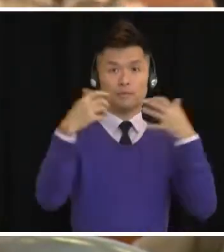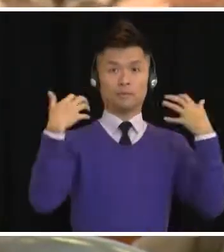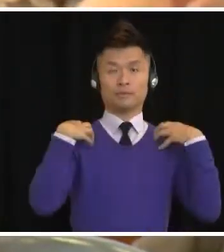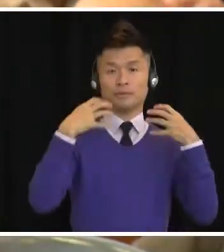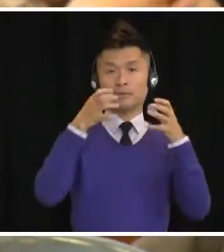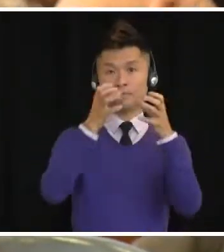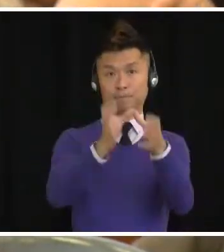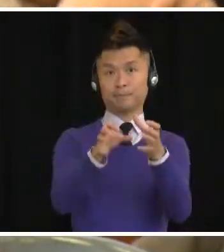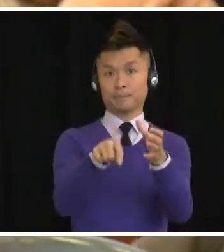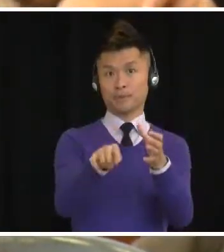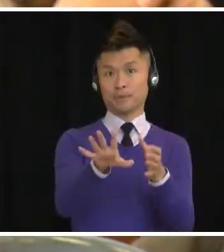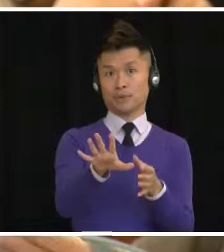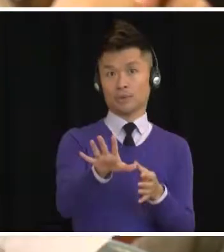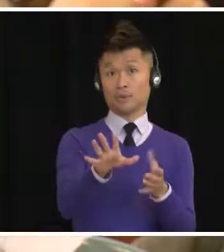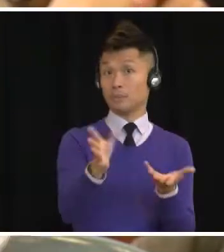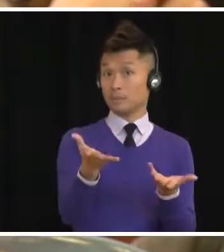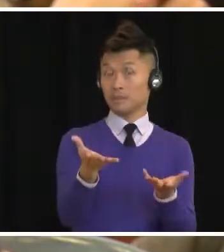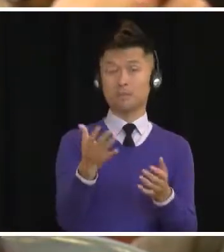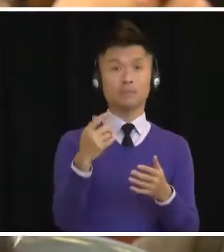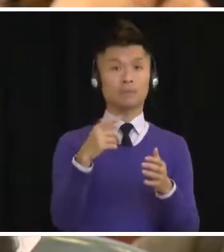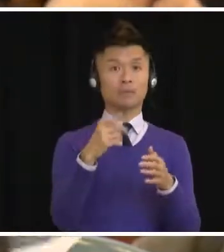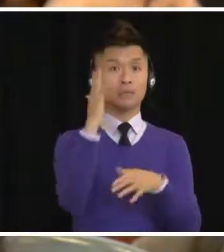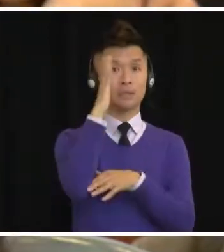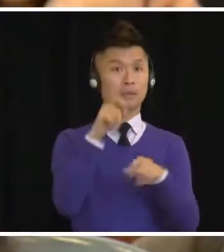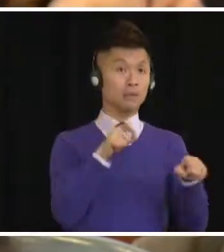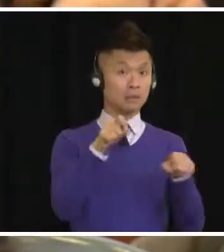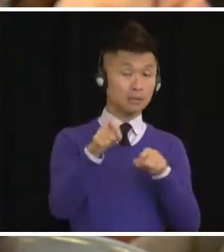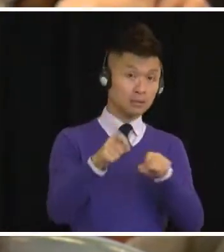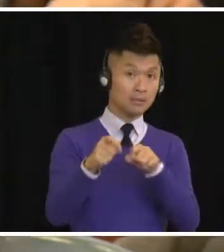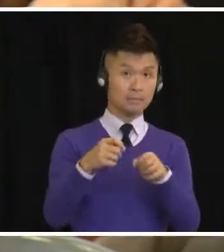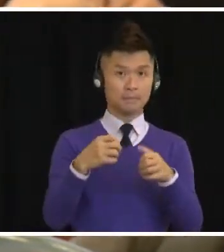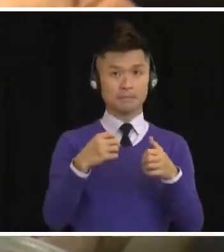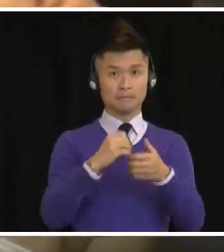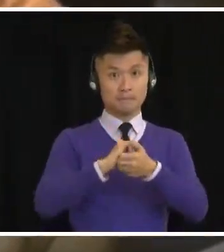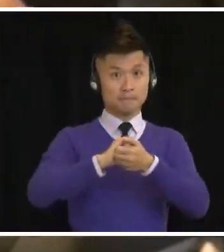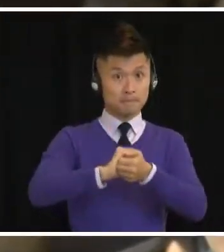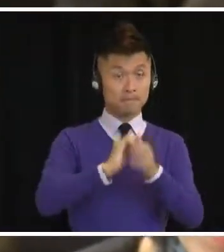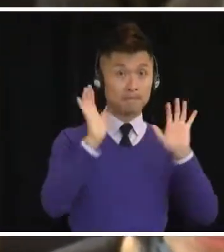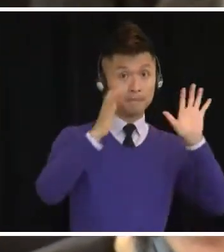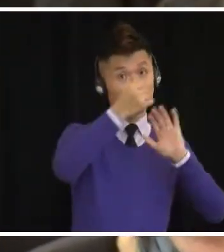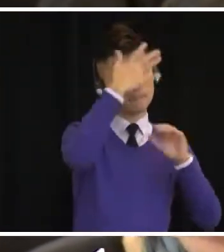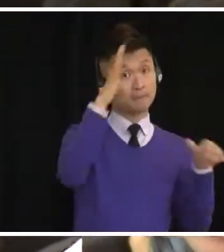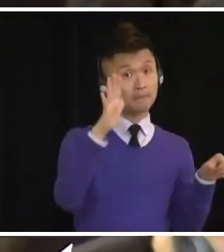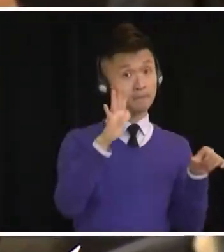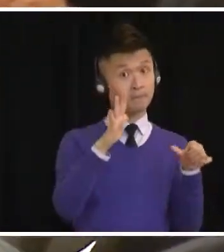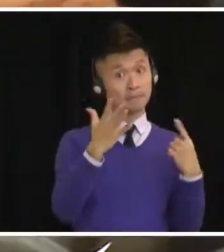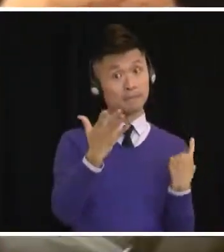do we have a national level of